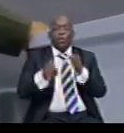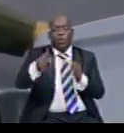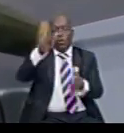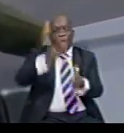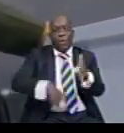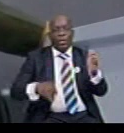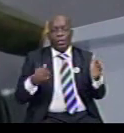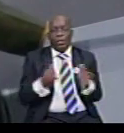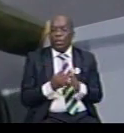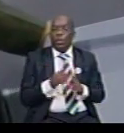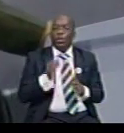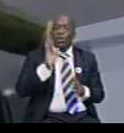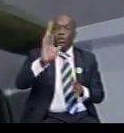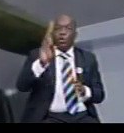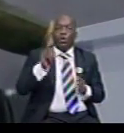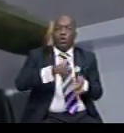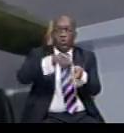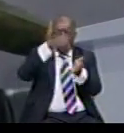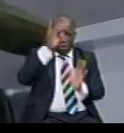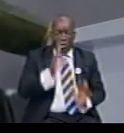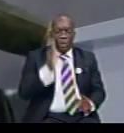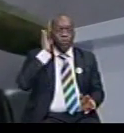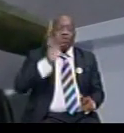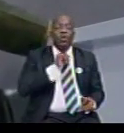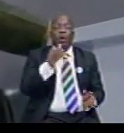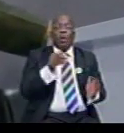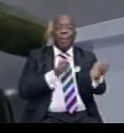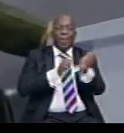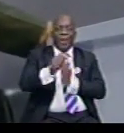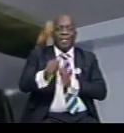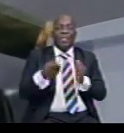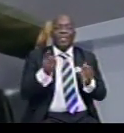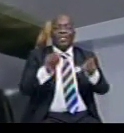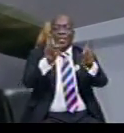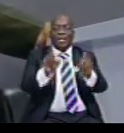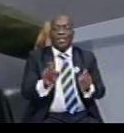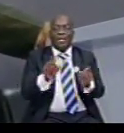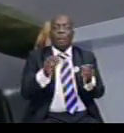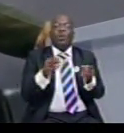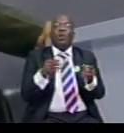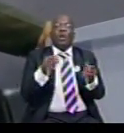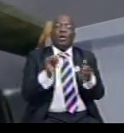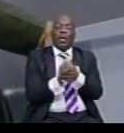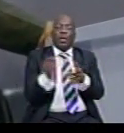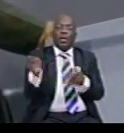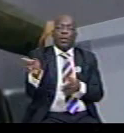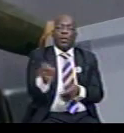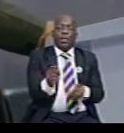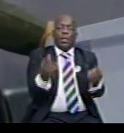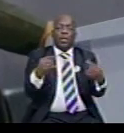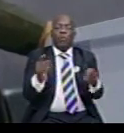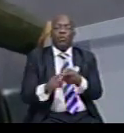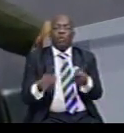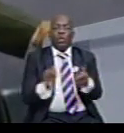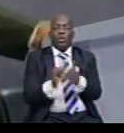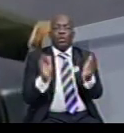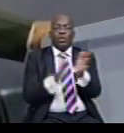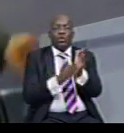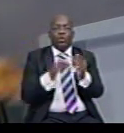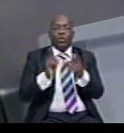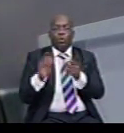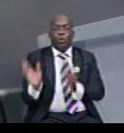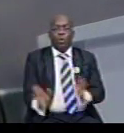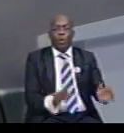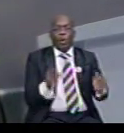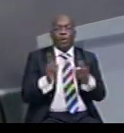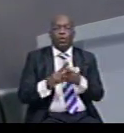not pass the exam that they came to that school to prepare for to pass. The same thing with